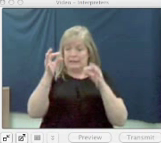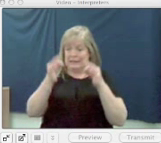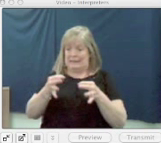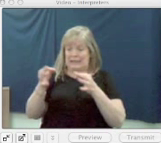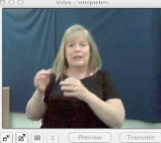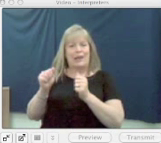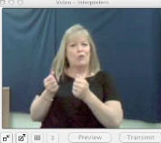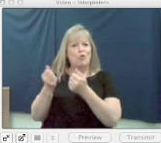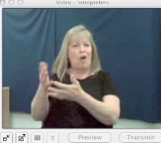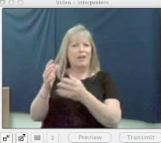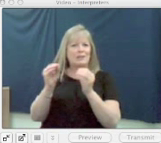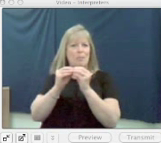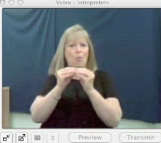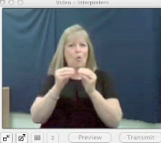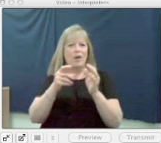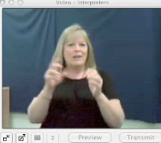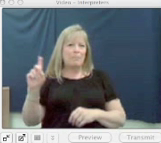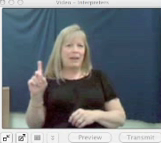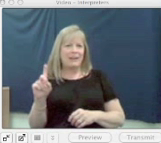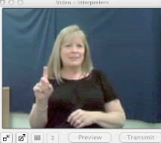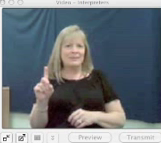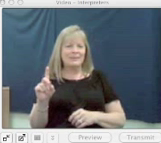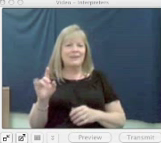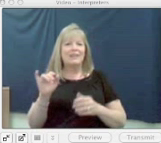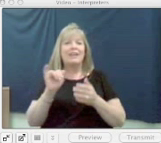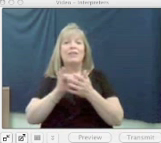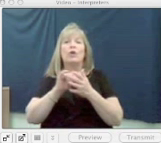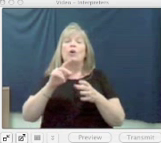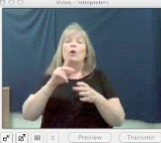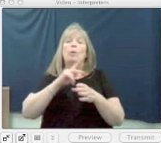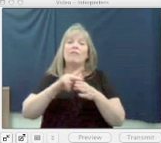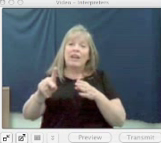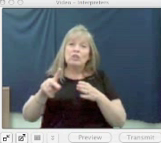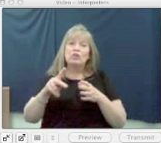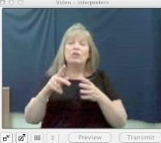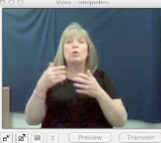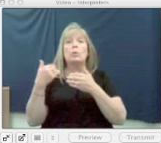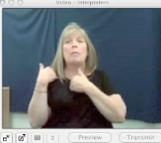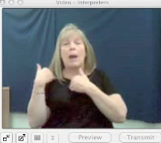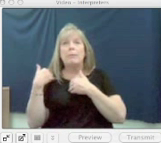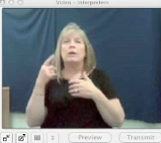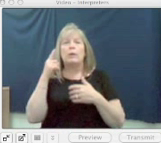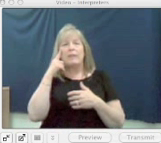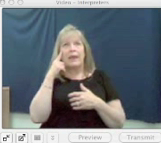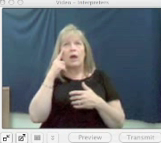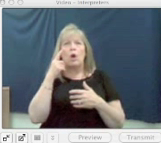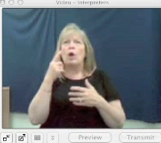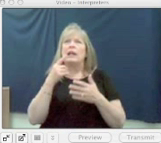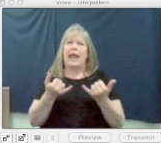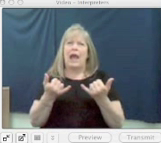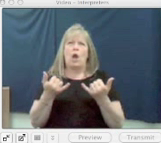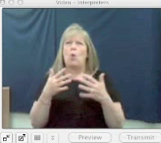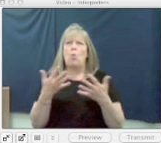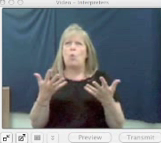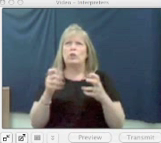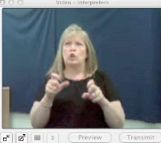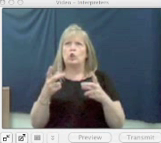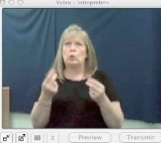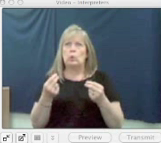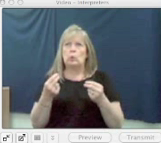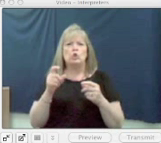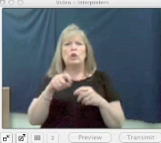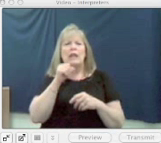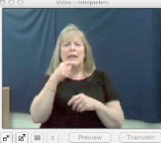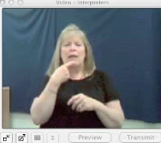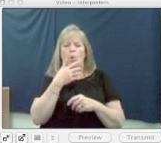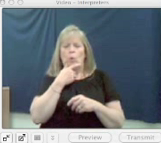Professional responsibility would just say, okay, so now what are you going to do? It doesn't mean we should go, oops, I've made a mistake, I've